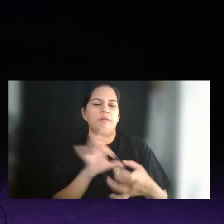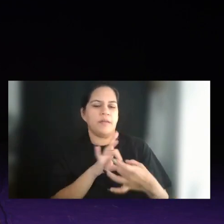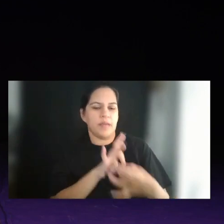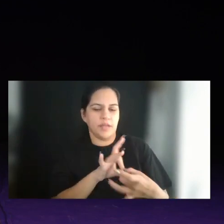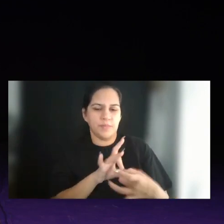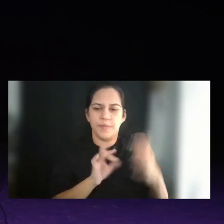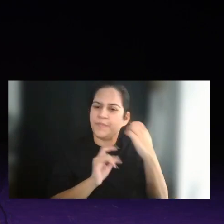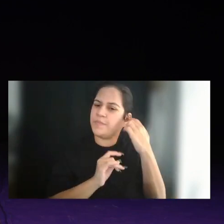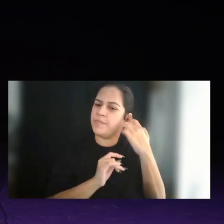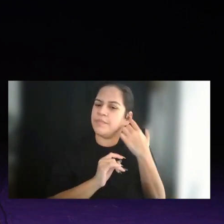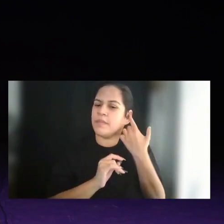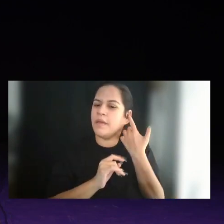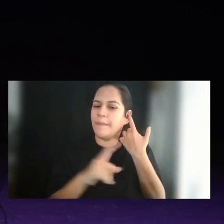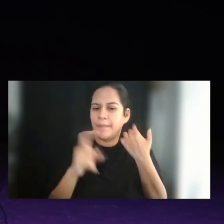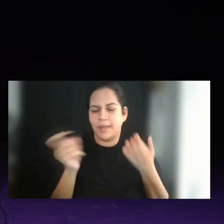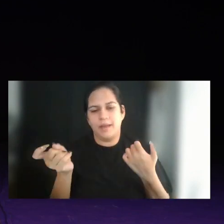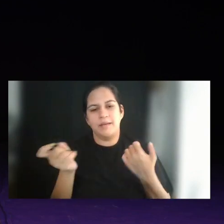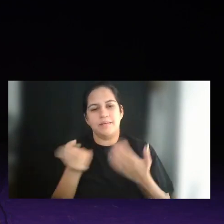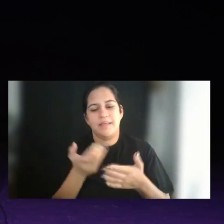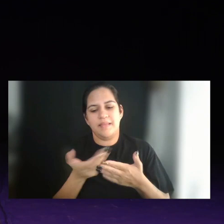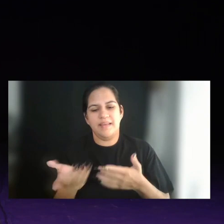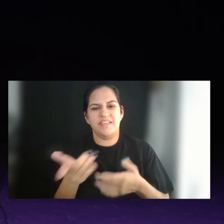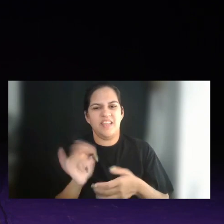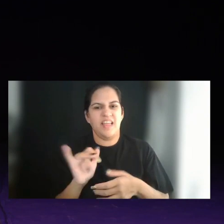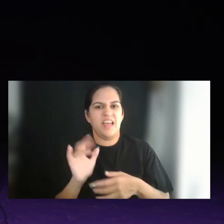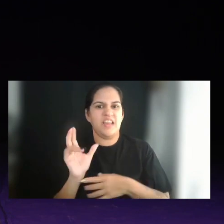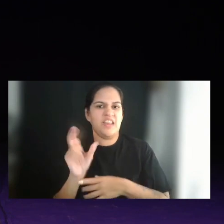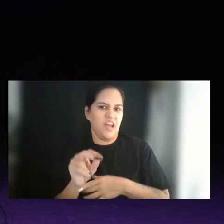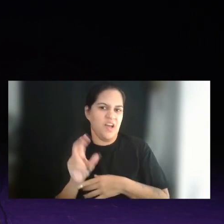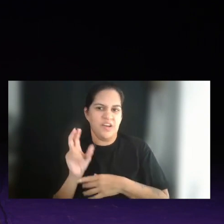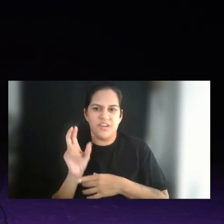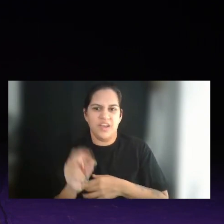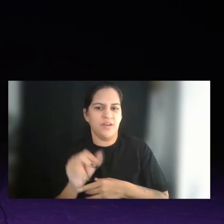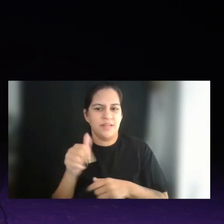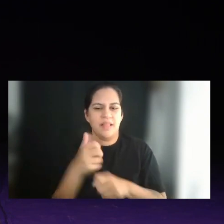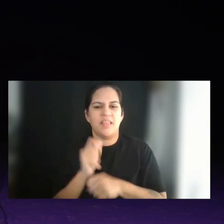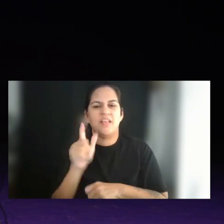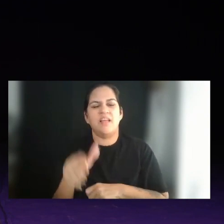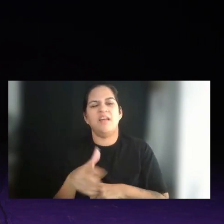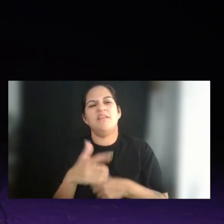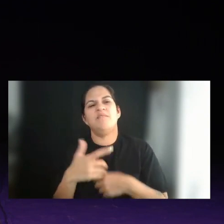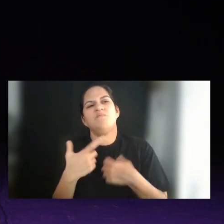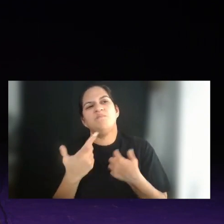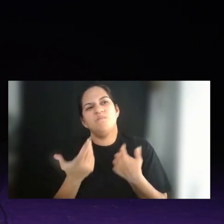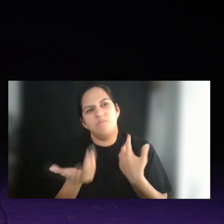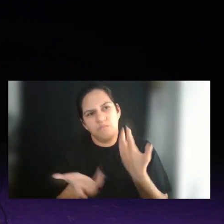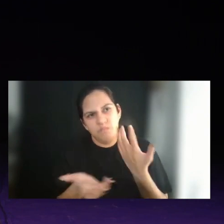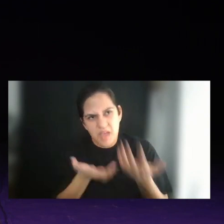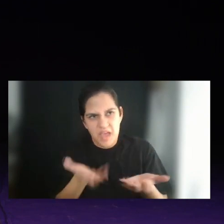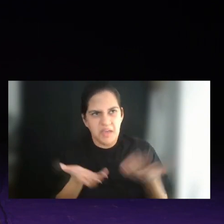Because the things that you're like, no, 10 years later, you're like, well, maybe.